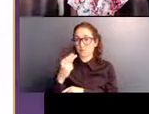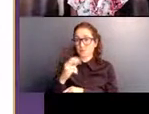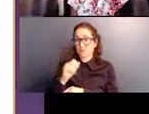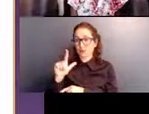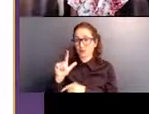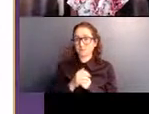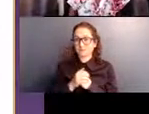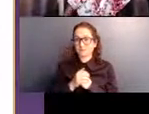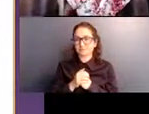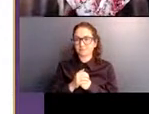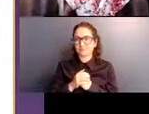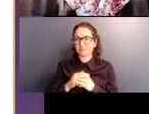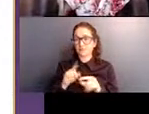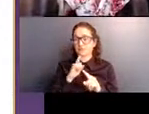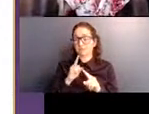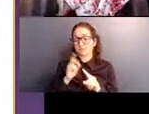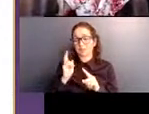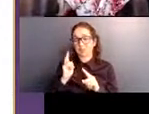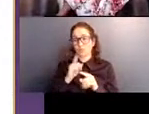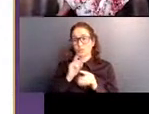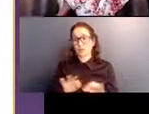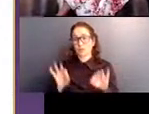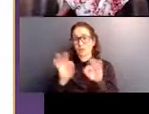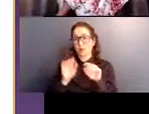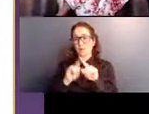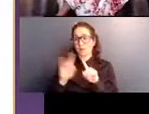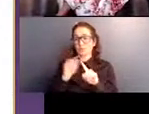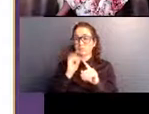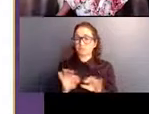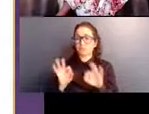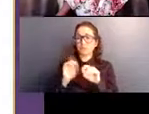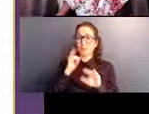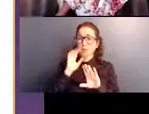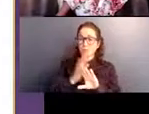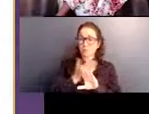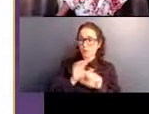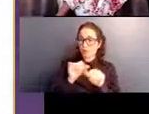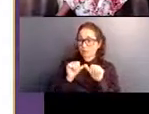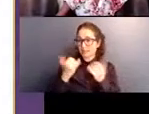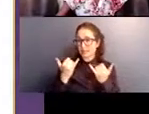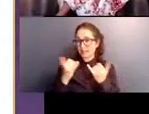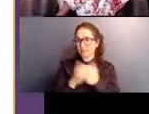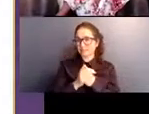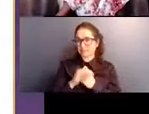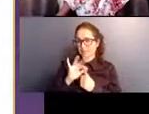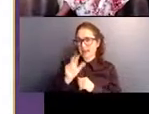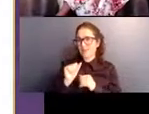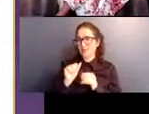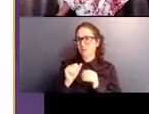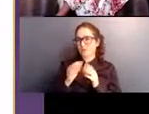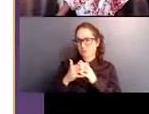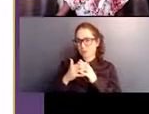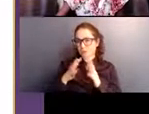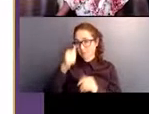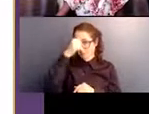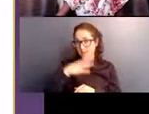not only such historical importance, but also very important to the music scene today. I am an African-American man. I